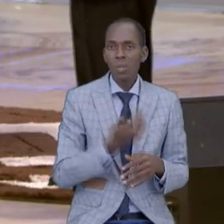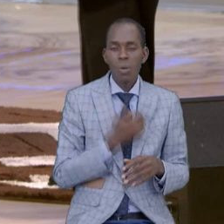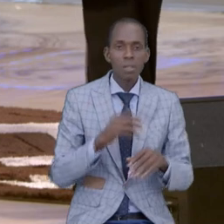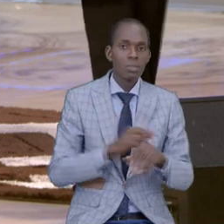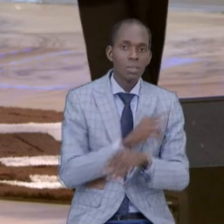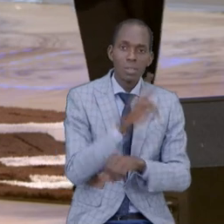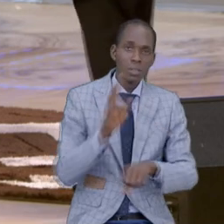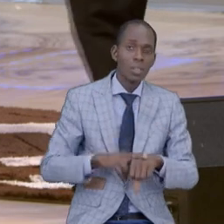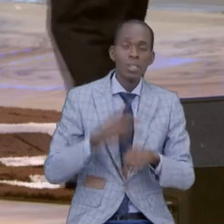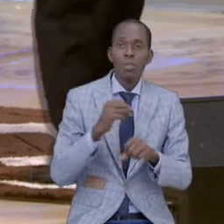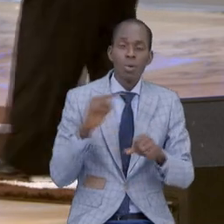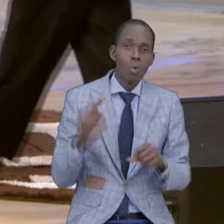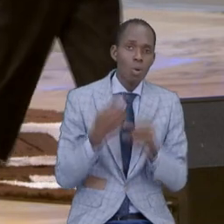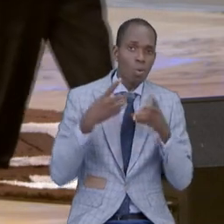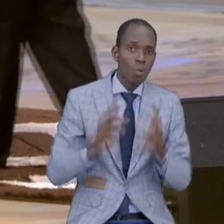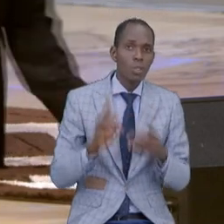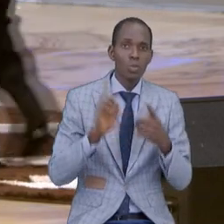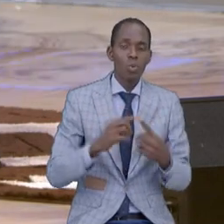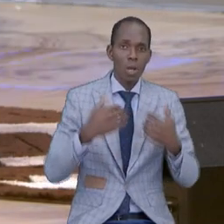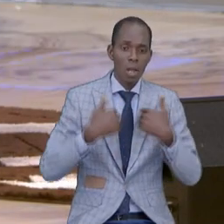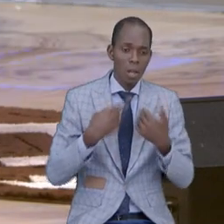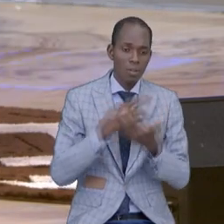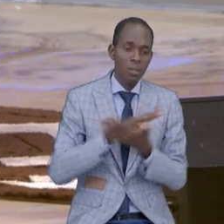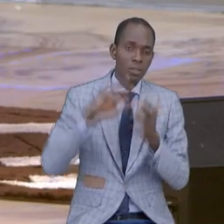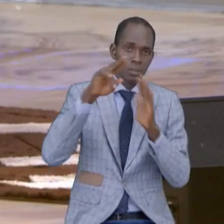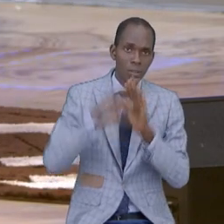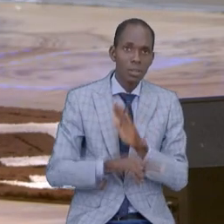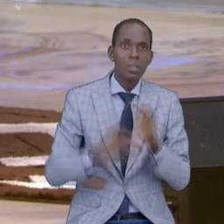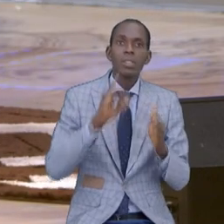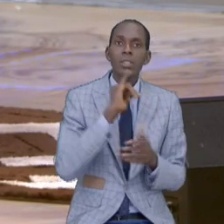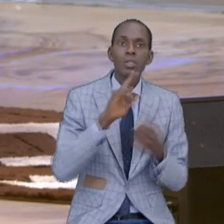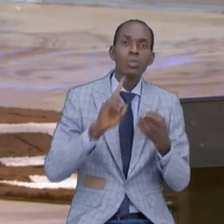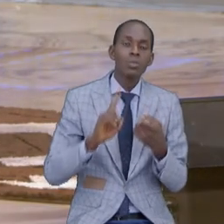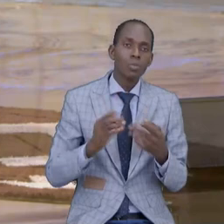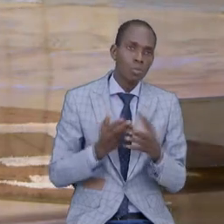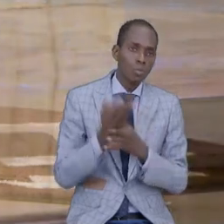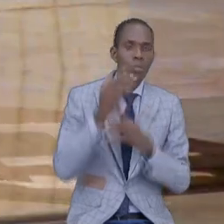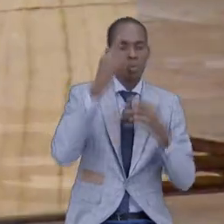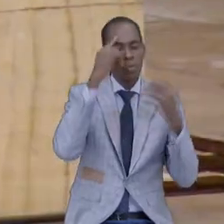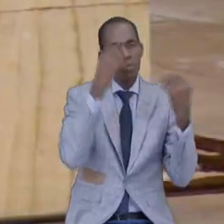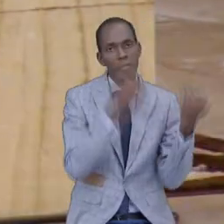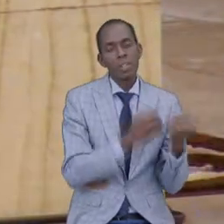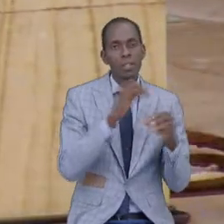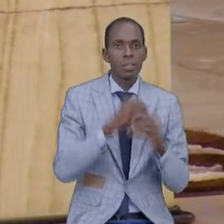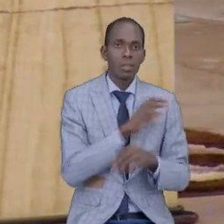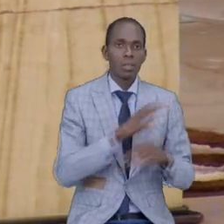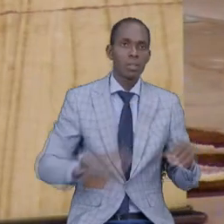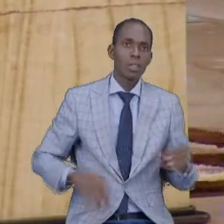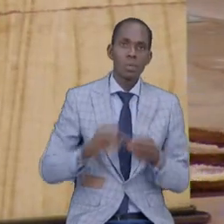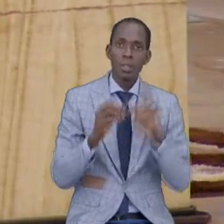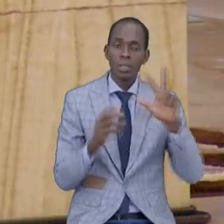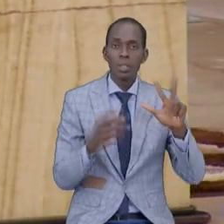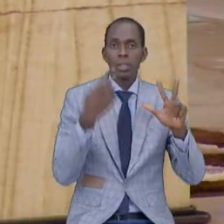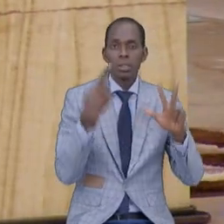the only way to have righteousness is through faith in Christ. Number three, the